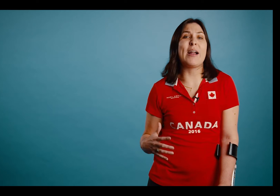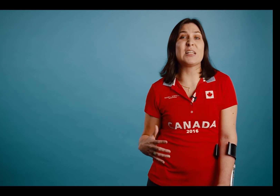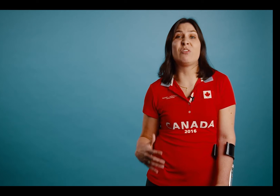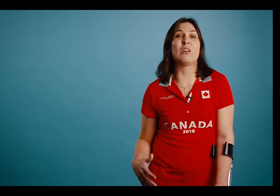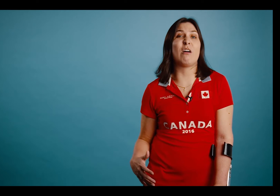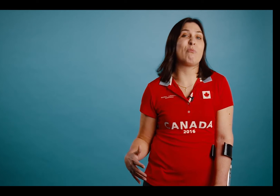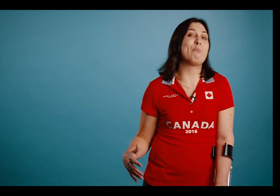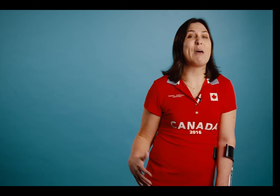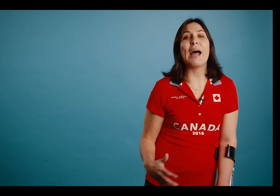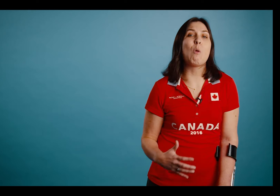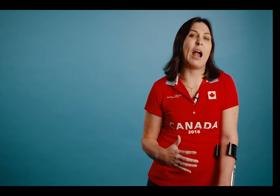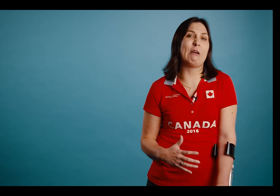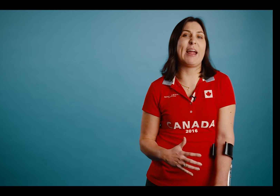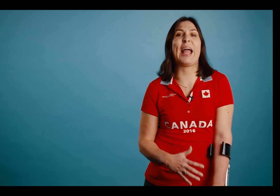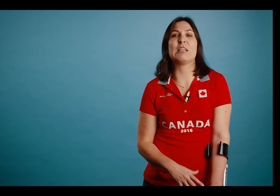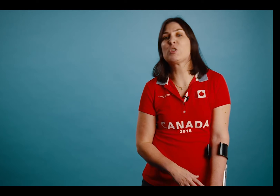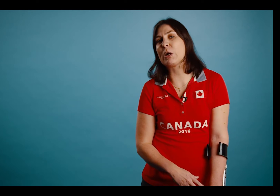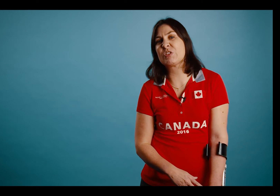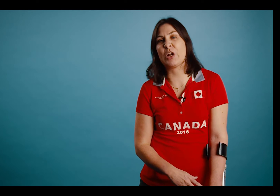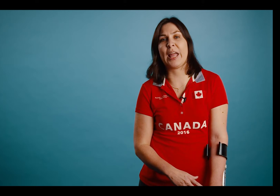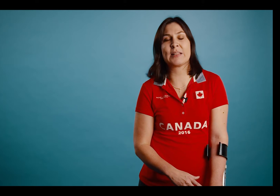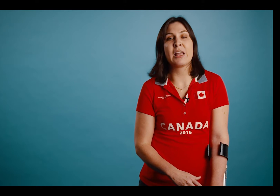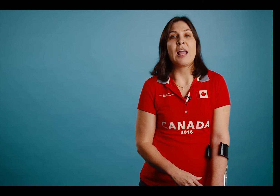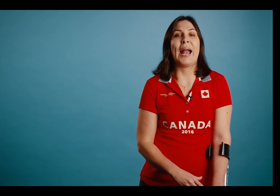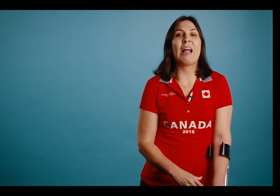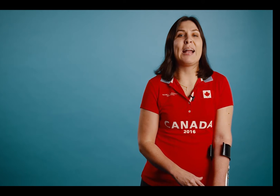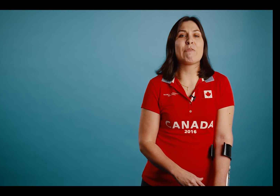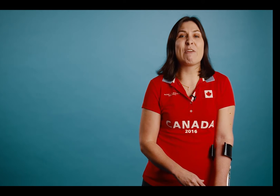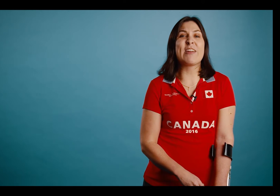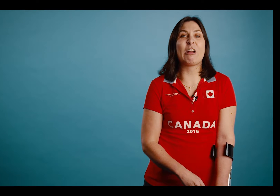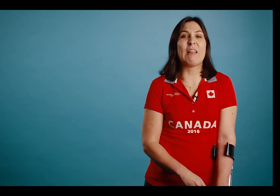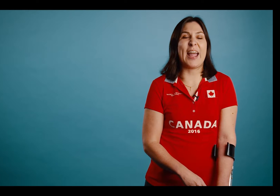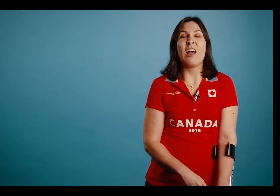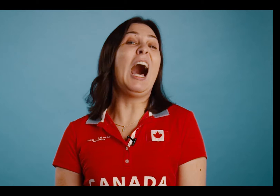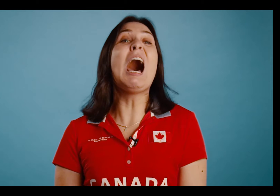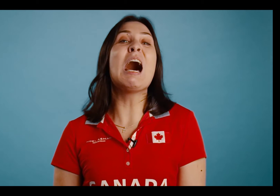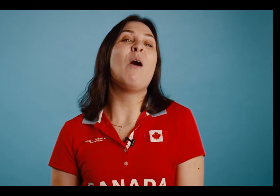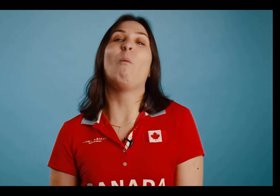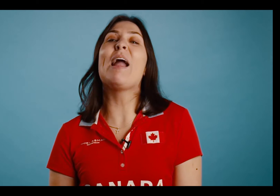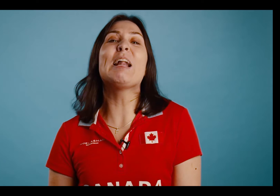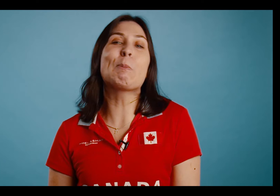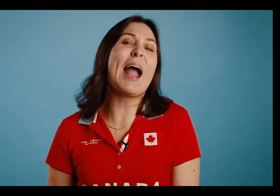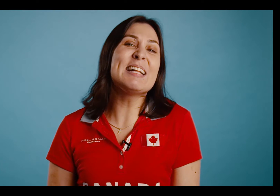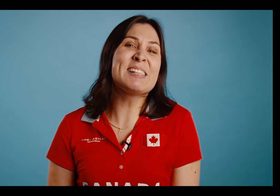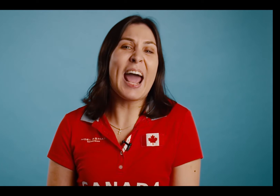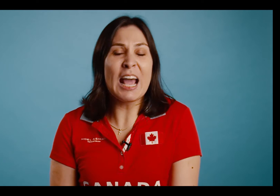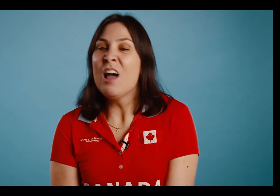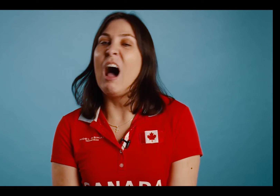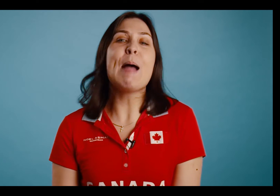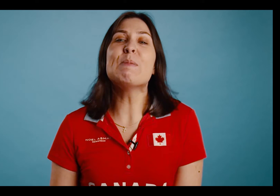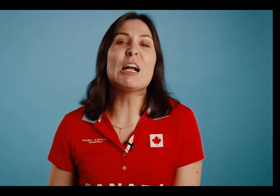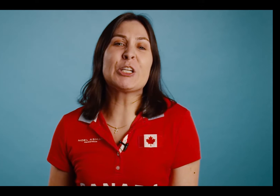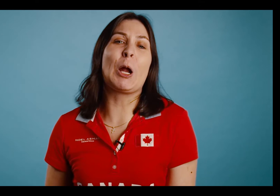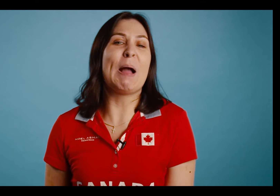like my body is full of bad wiring and short circuits and kind of my feet are like, huh? What did her brain say?